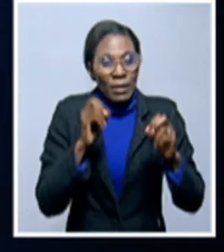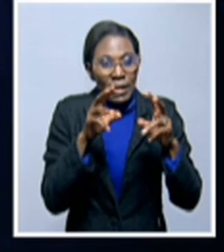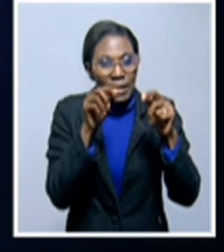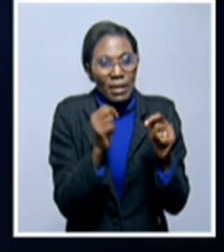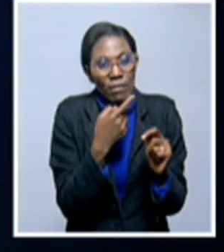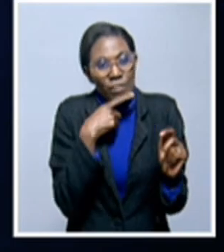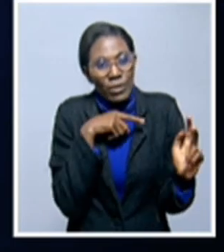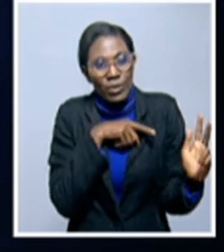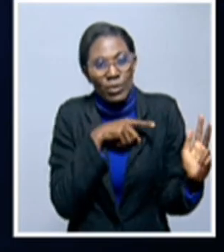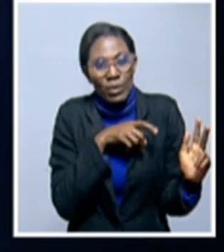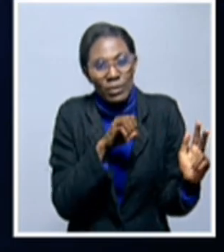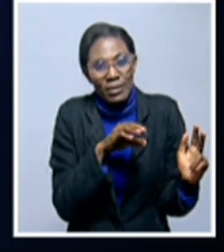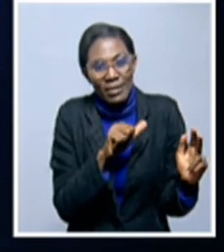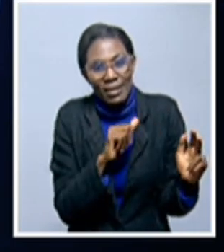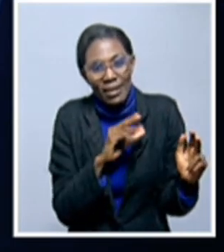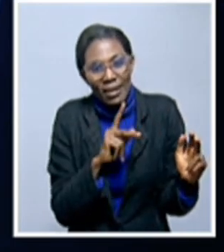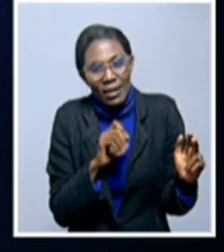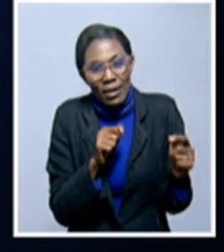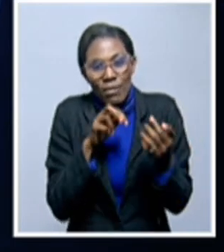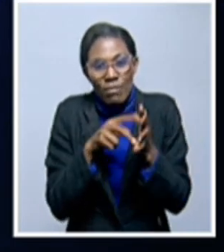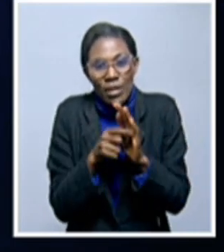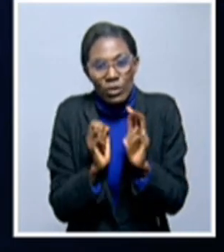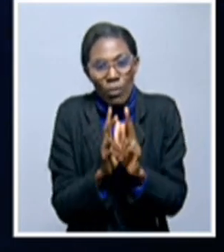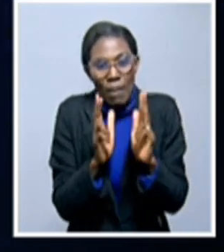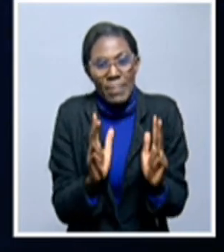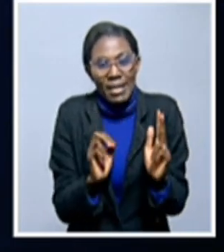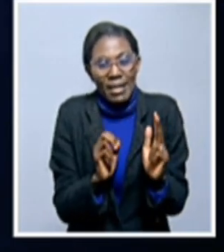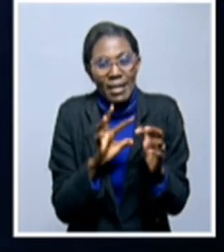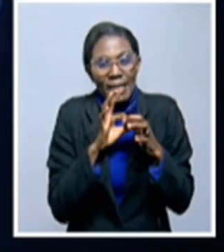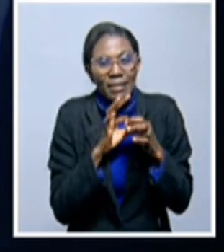Relations Officer at Parliament, it is always a pleasure hosting you. Pleasure is always mine. Thank you. All right.